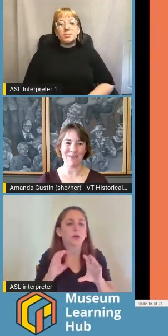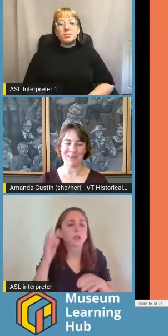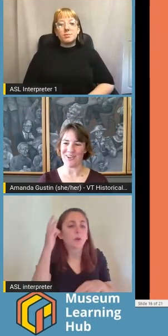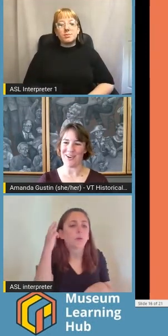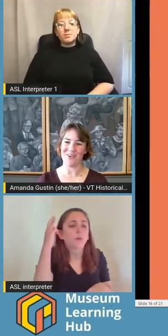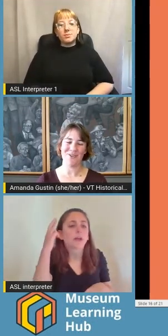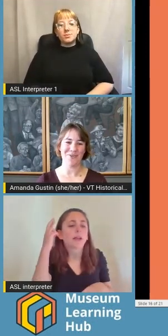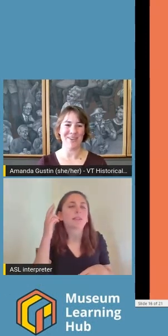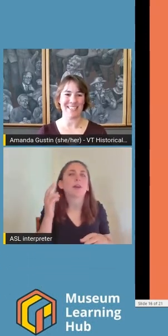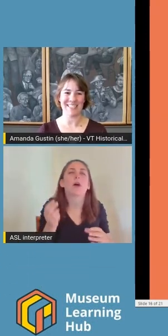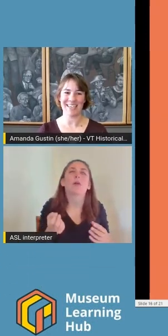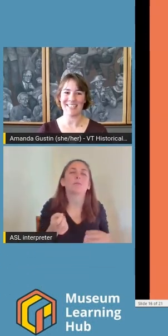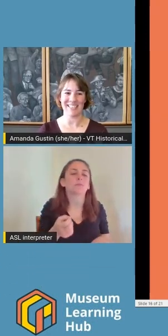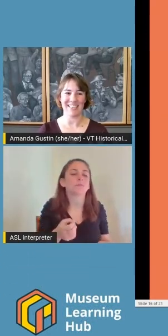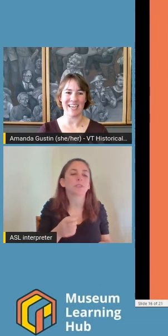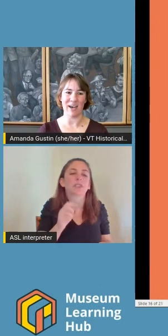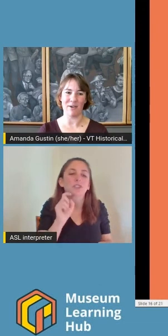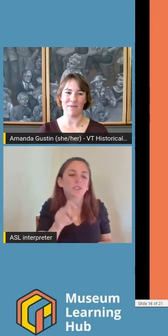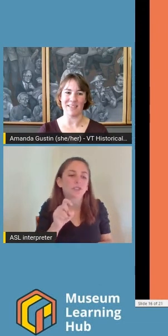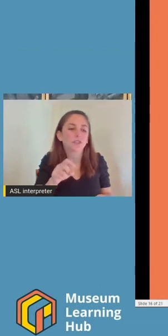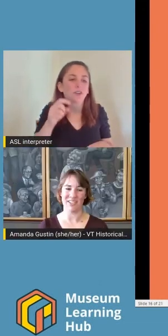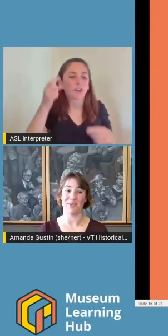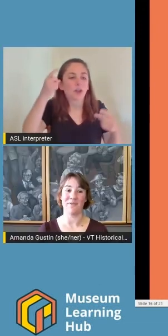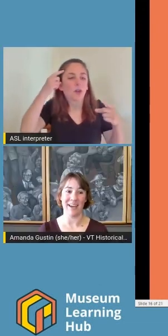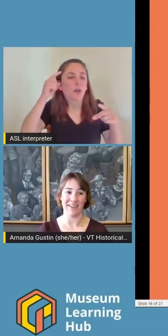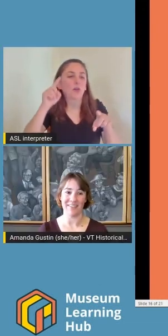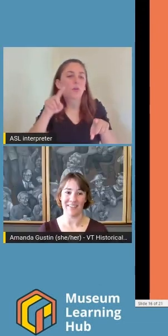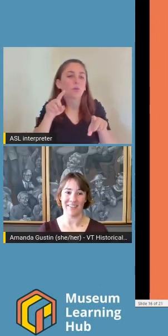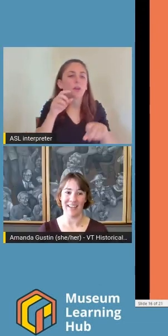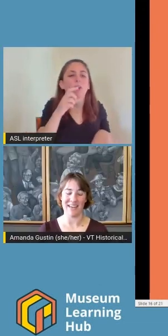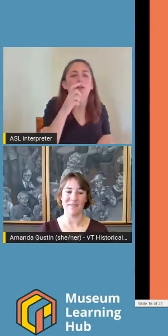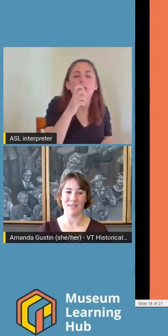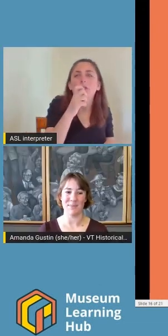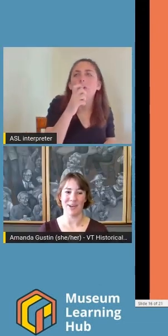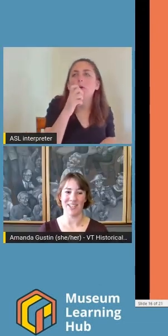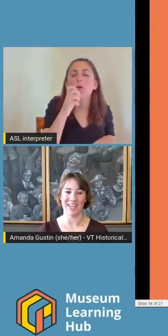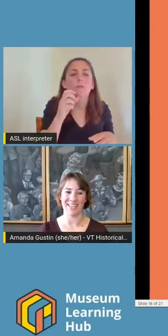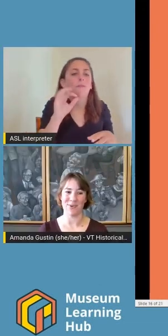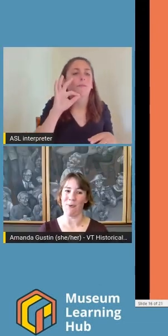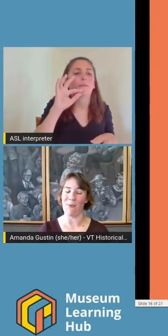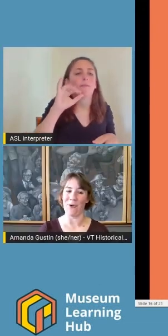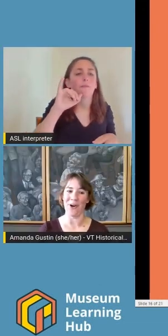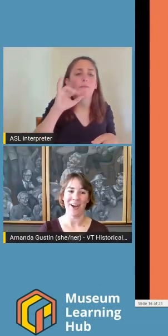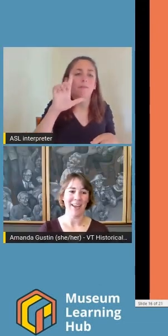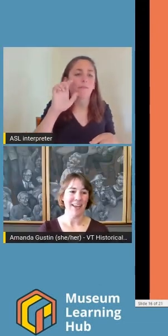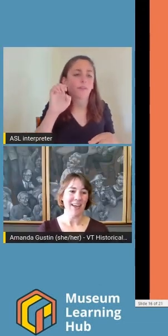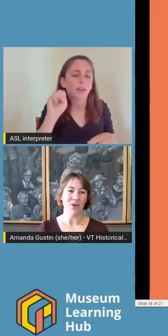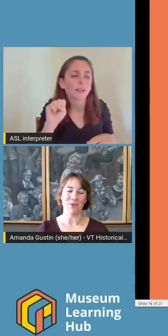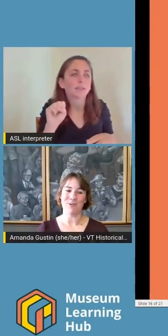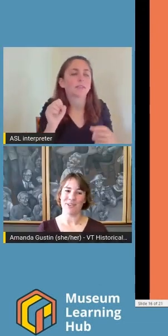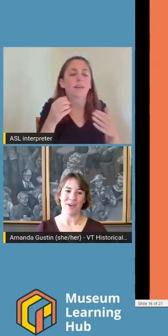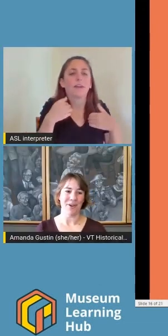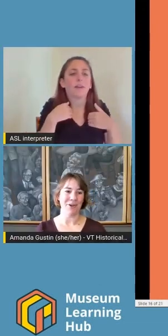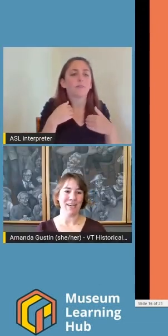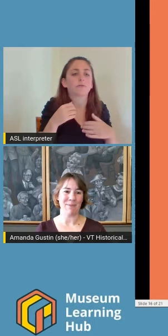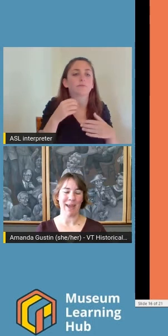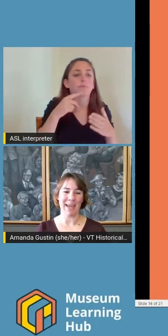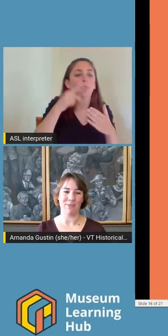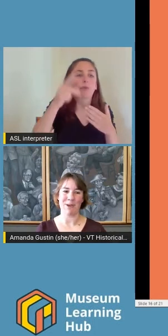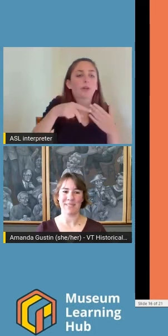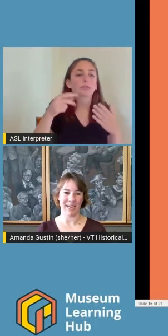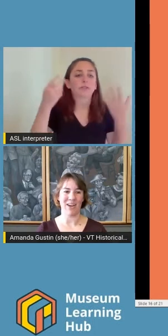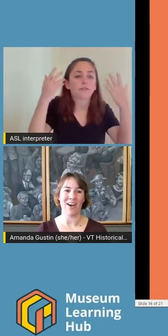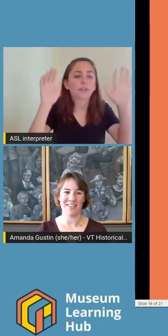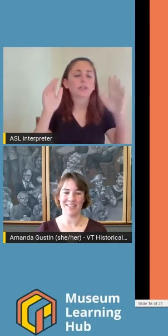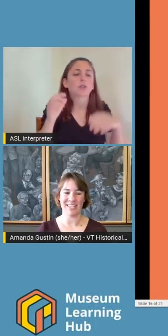we should have had an agreement on who gets custody of these digital files at the end of this project, or who is going to agree to